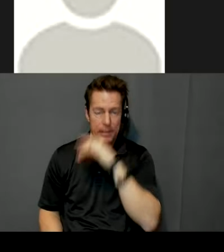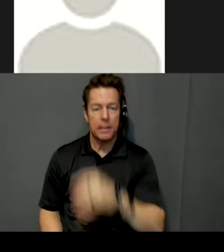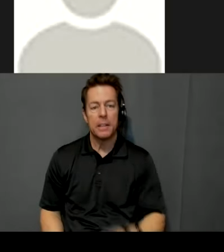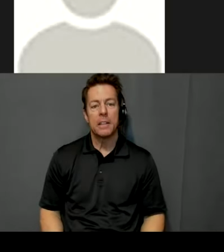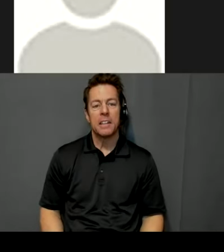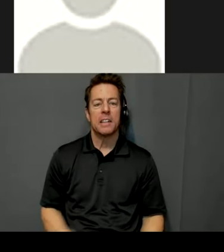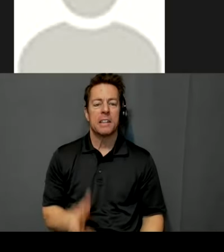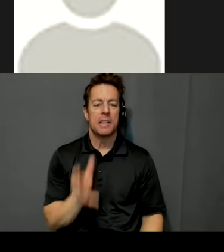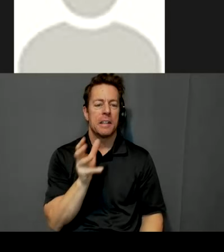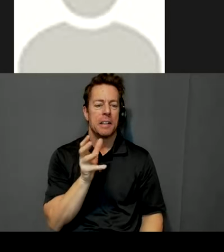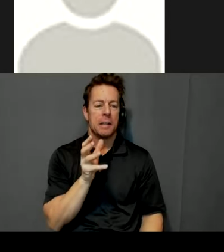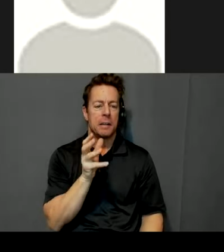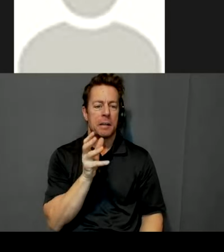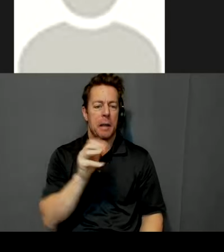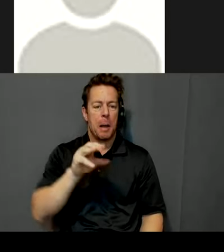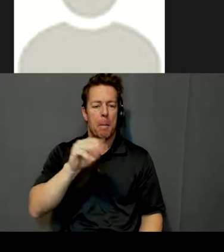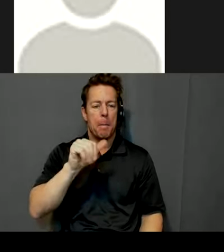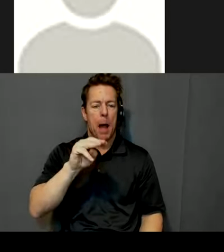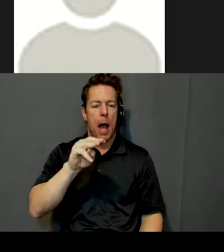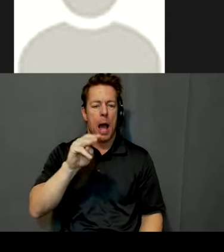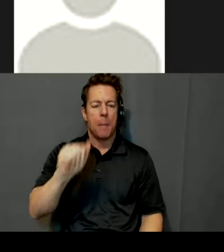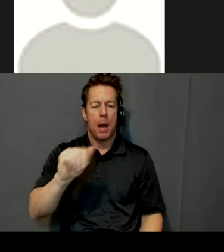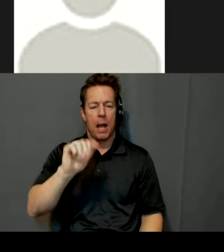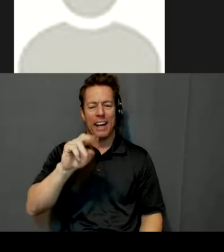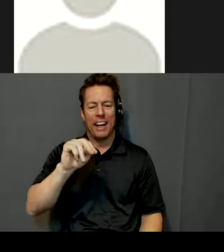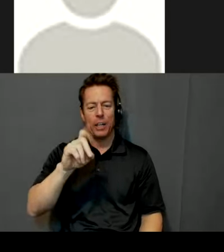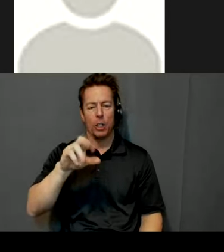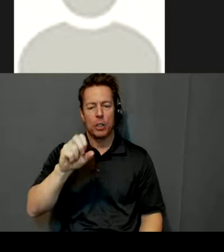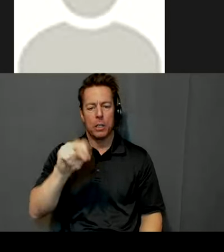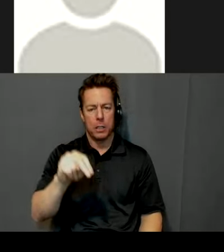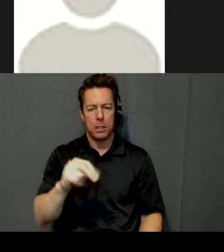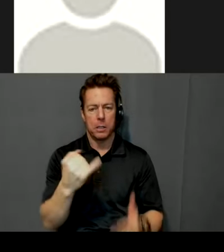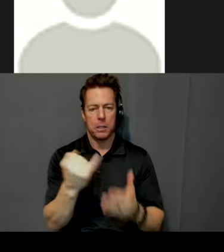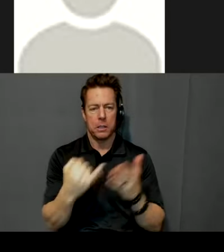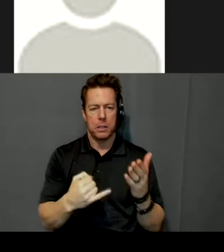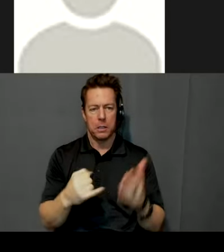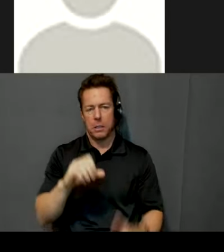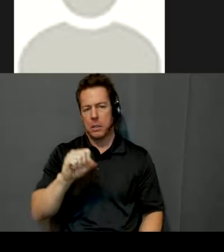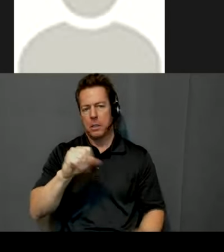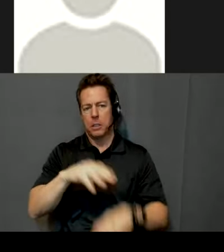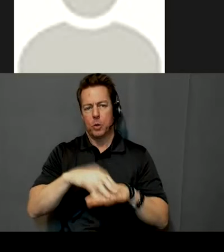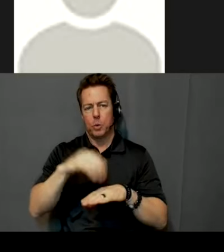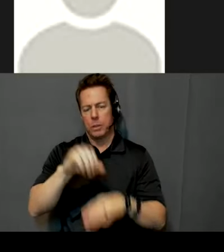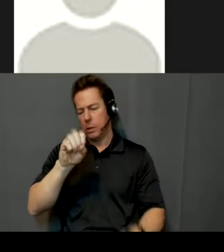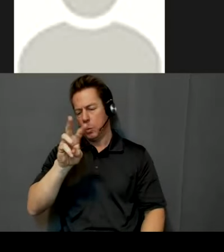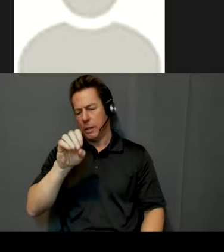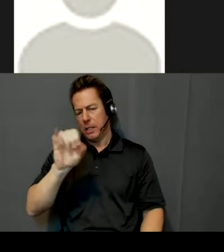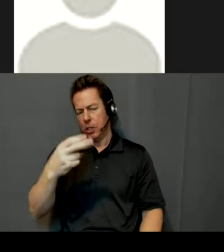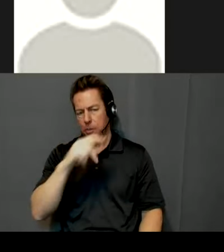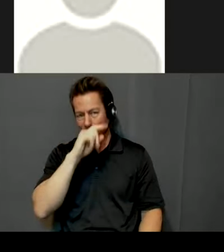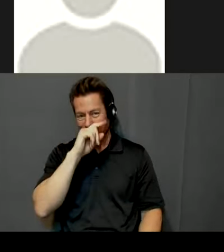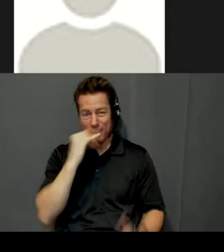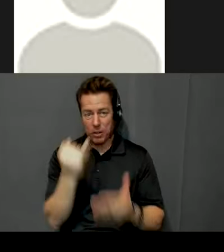Mama Anderson is another artist I really love. She's a Swedish contemporary artist. She's inspired